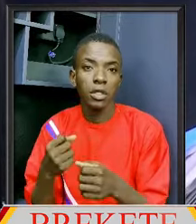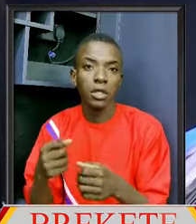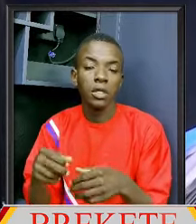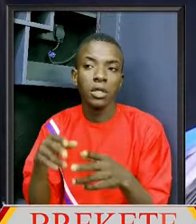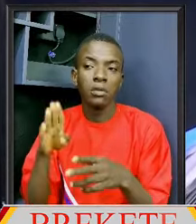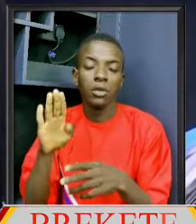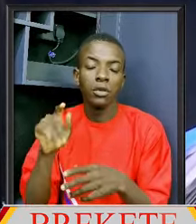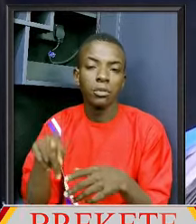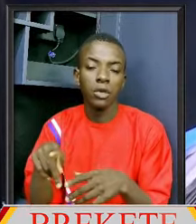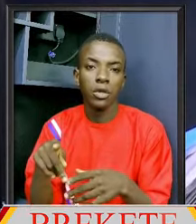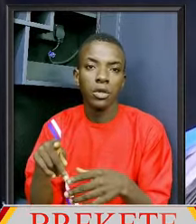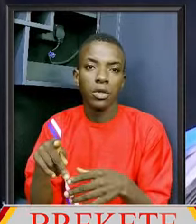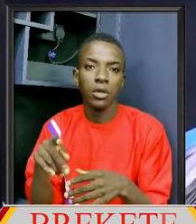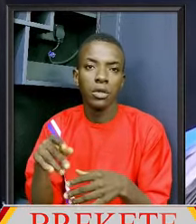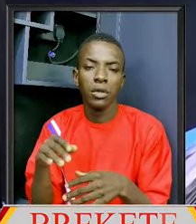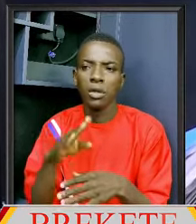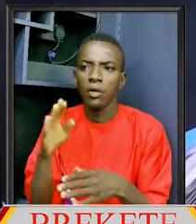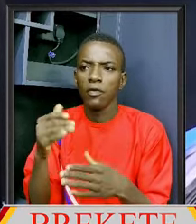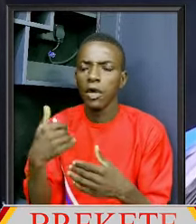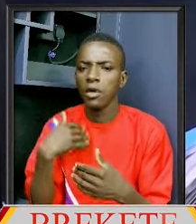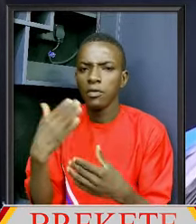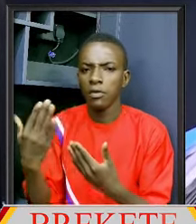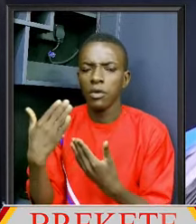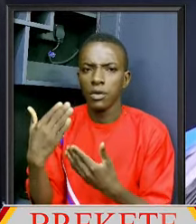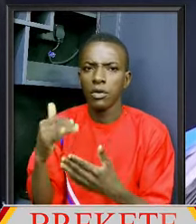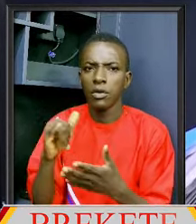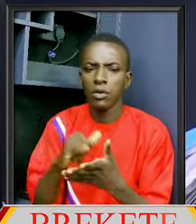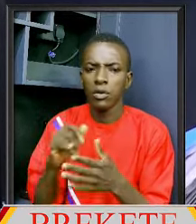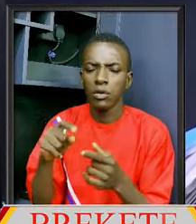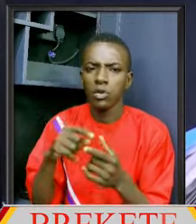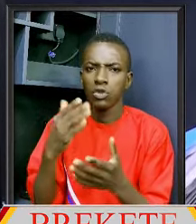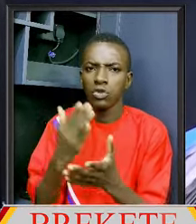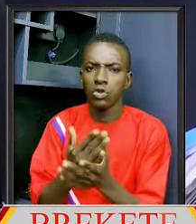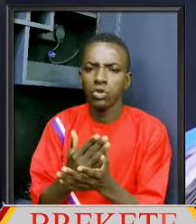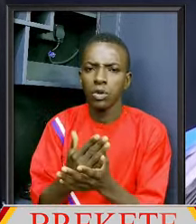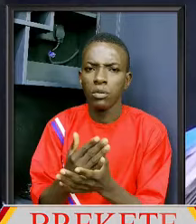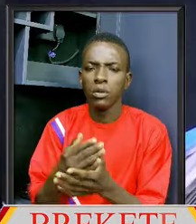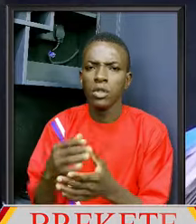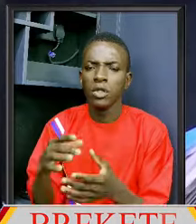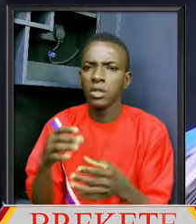taking BP medication. She never had it before. It was, she was now like, when she stopped